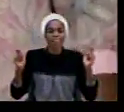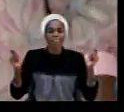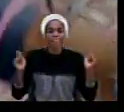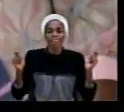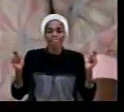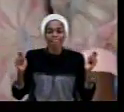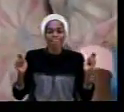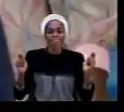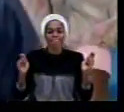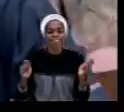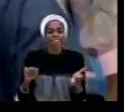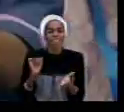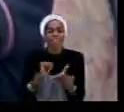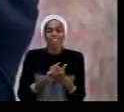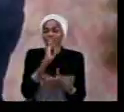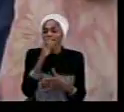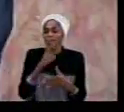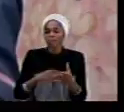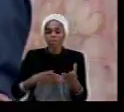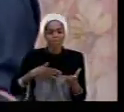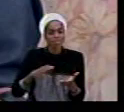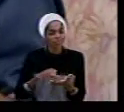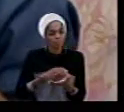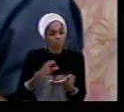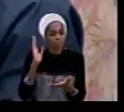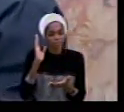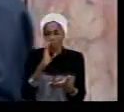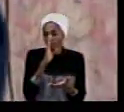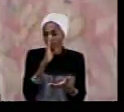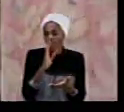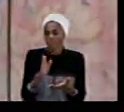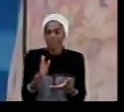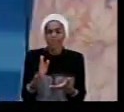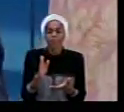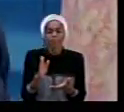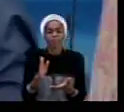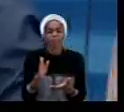Hallelujah. That's what my song will be.